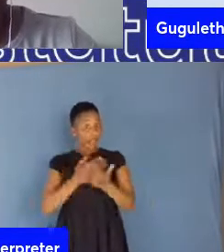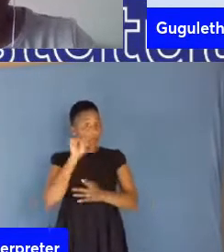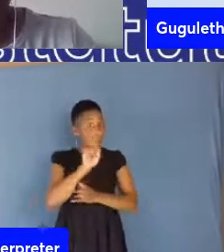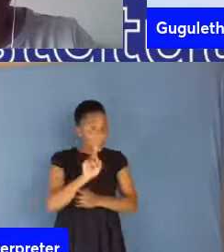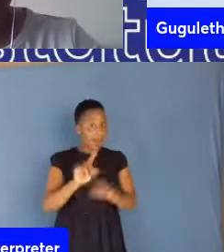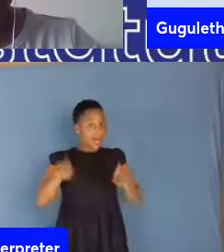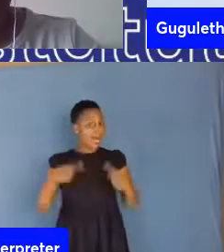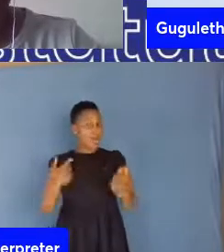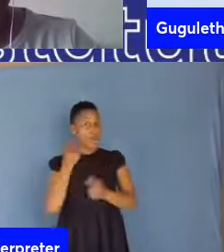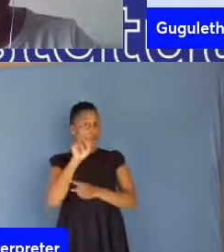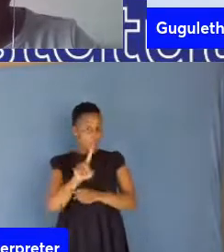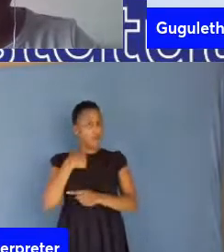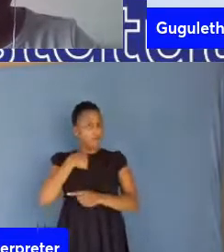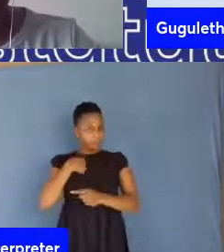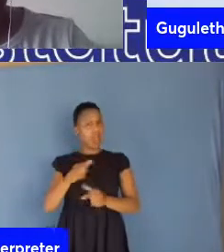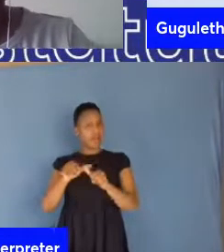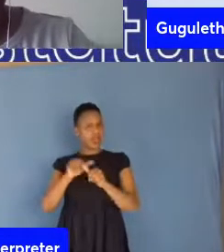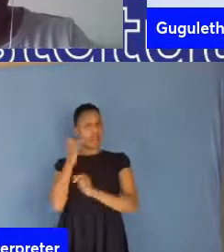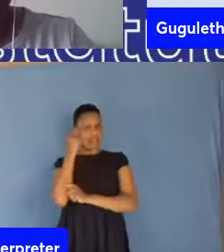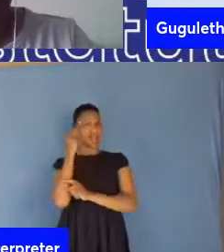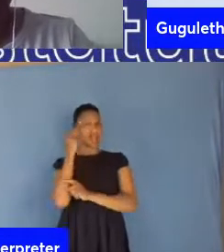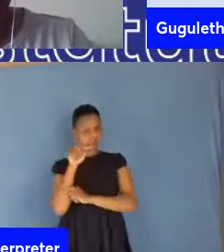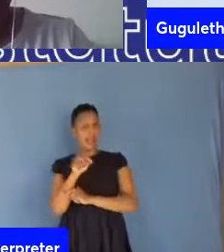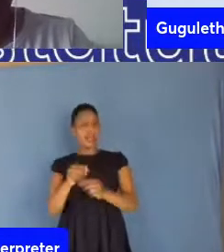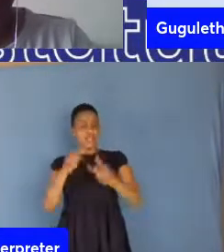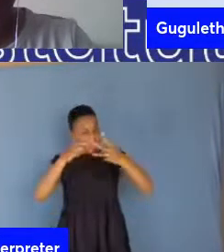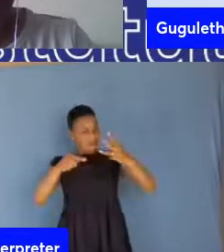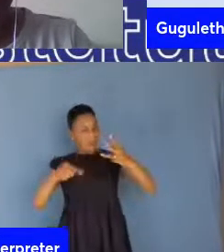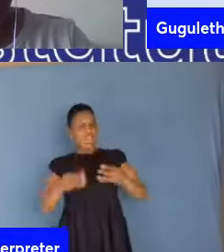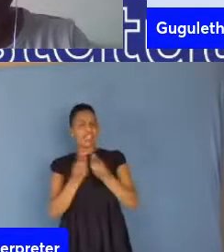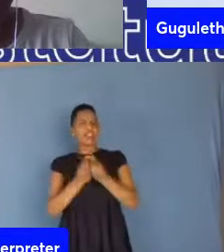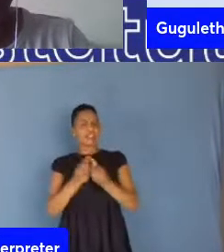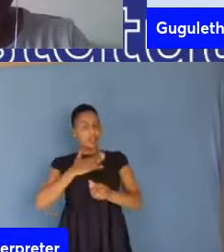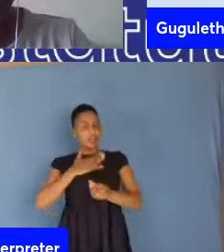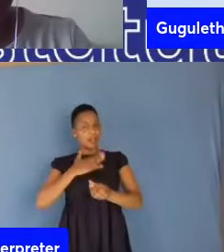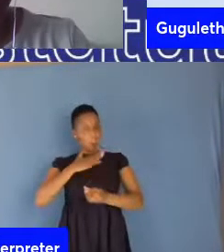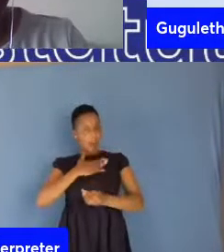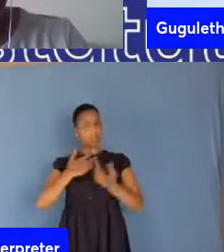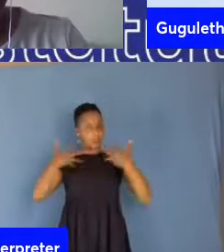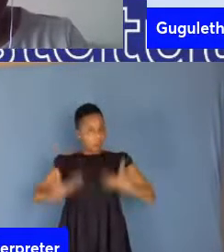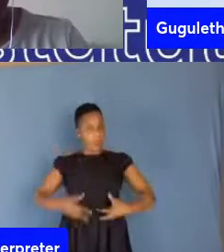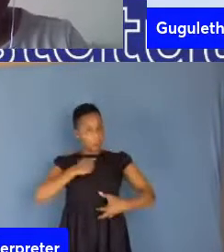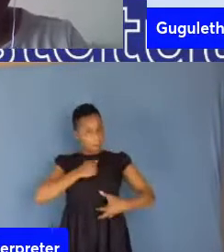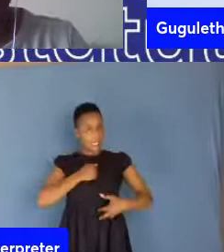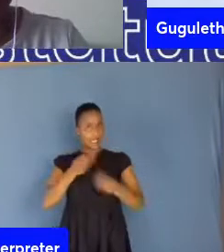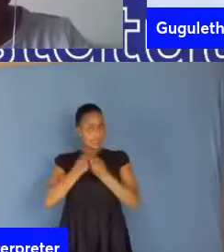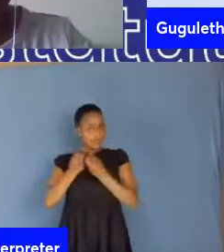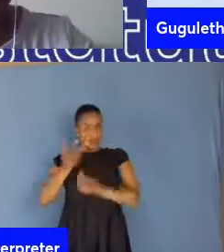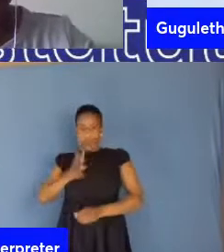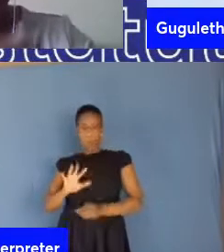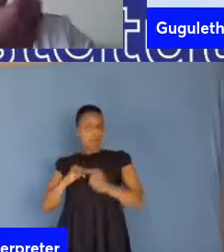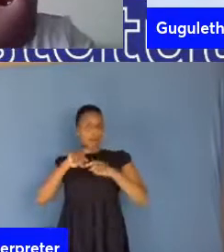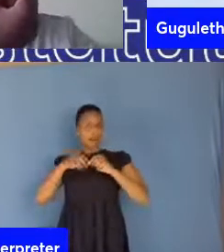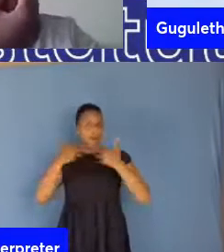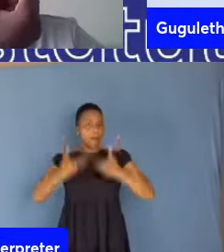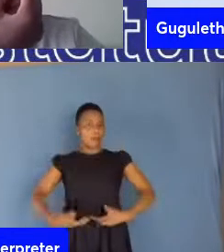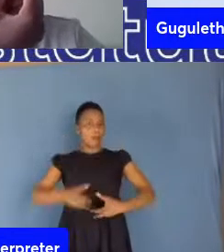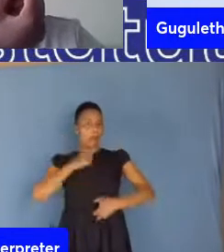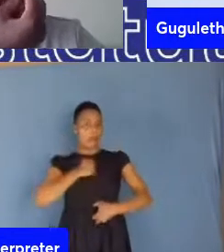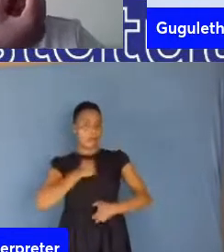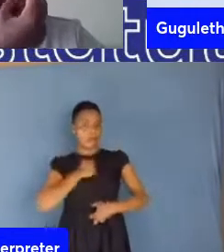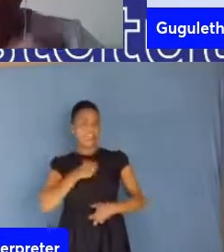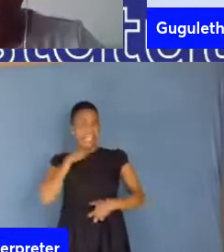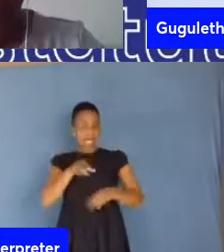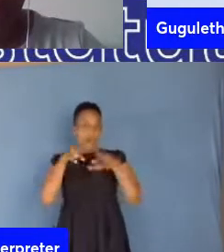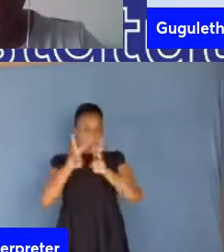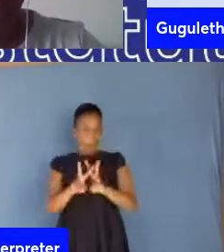better understand the specific desires that I want for my body and the desires that I don't want for my body. And in that way, we are better